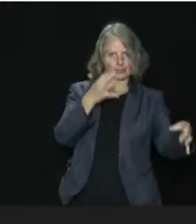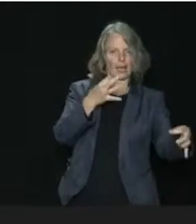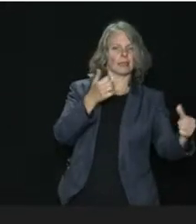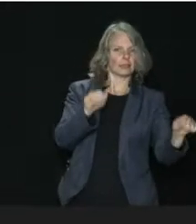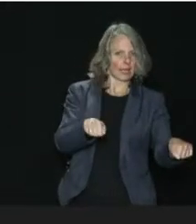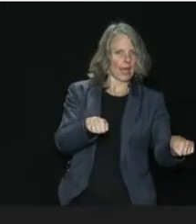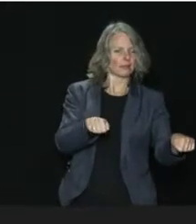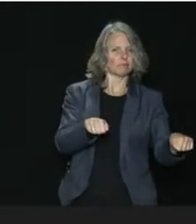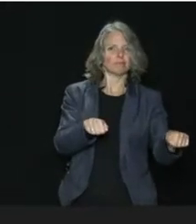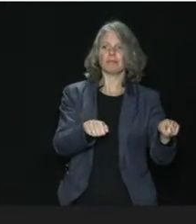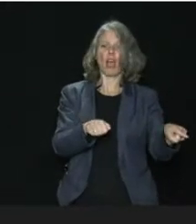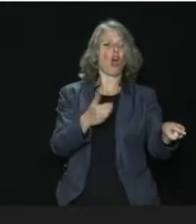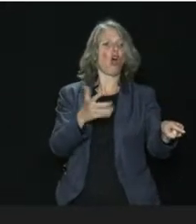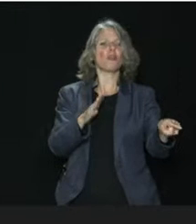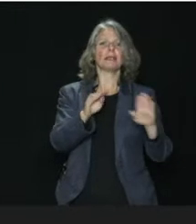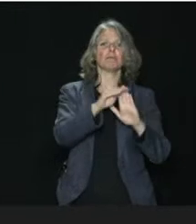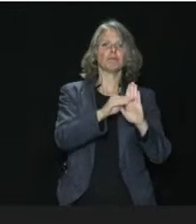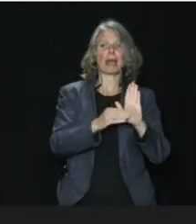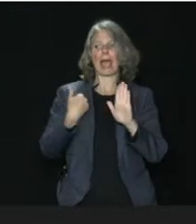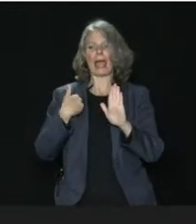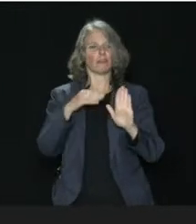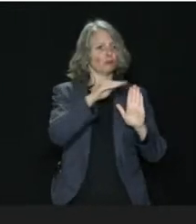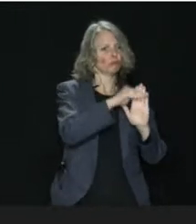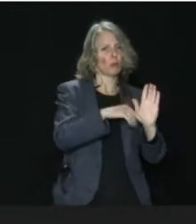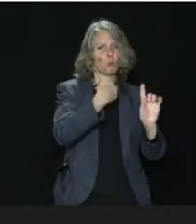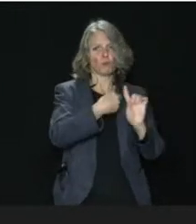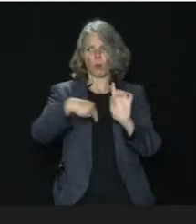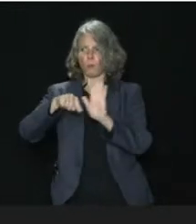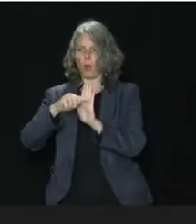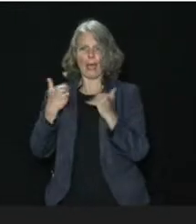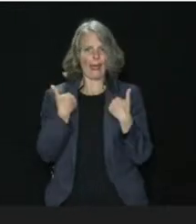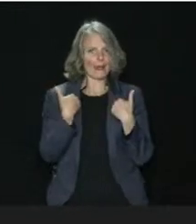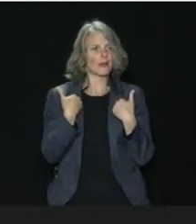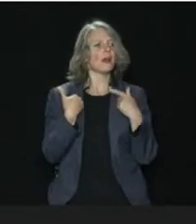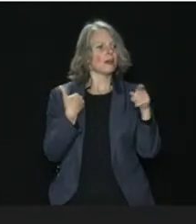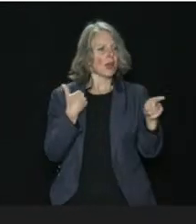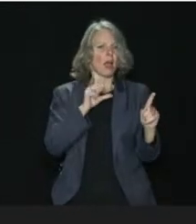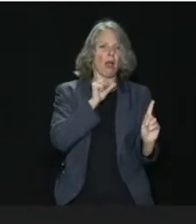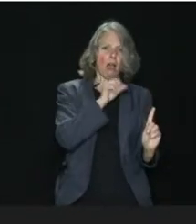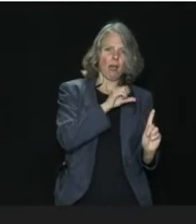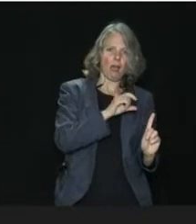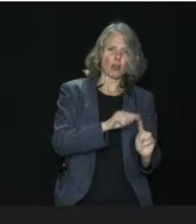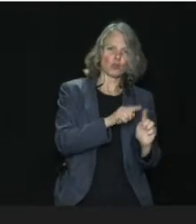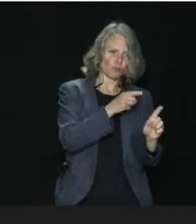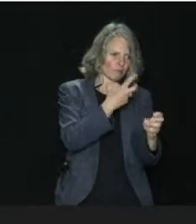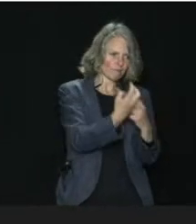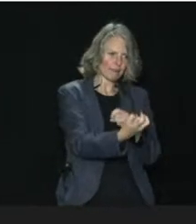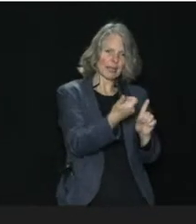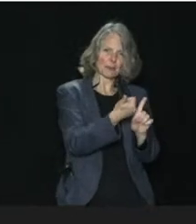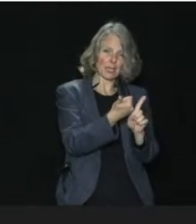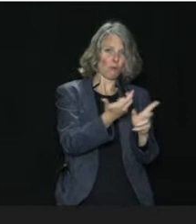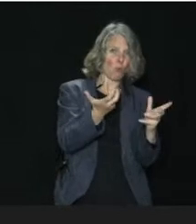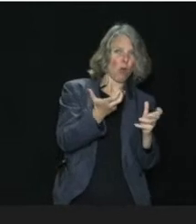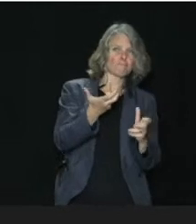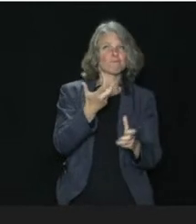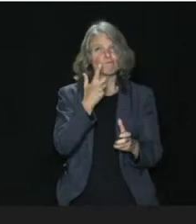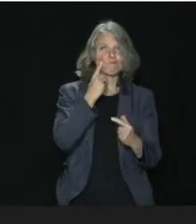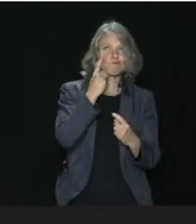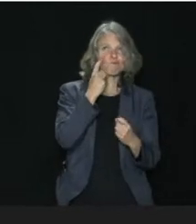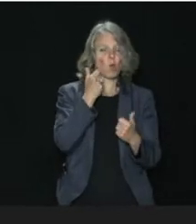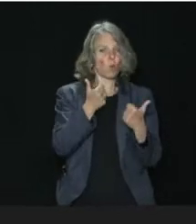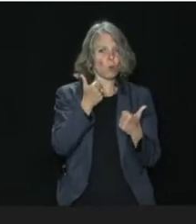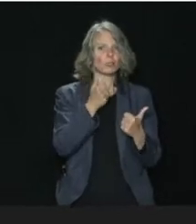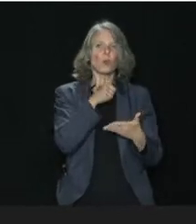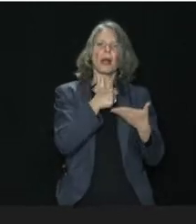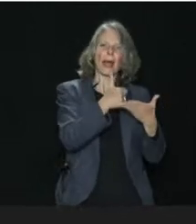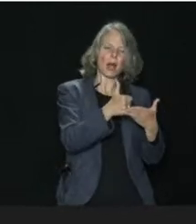already taken into account the fact that there may be a lot of COVID-19 activity going on. That's